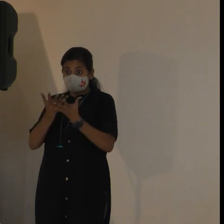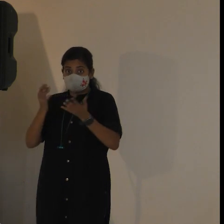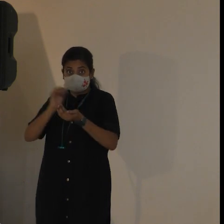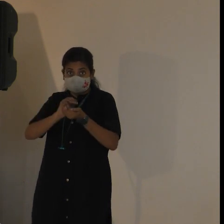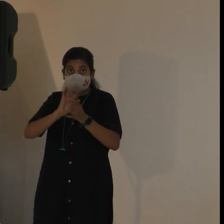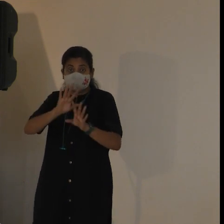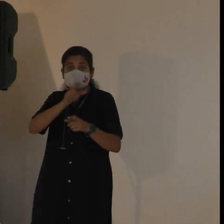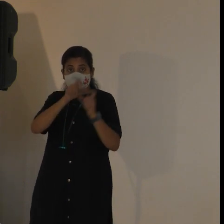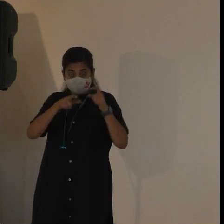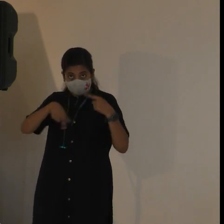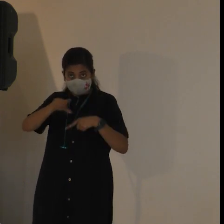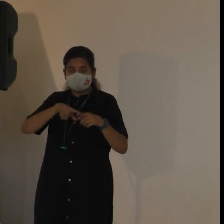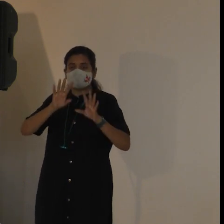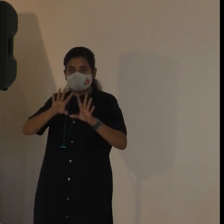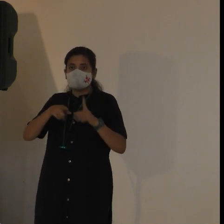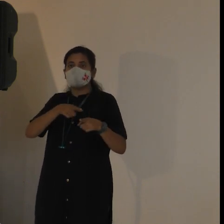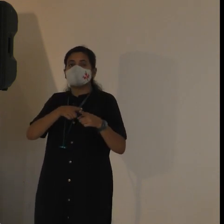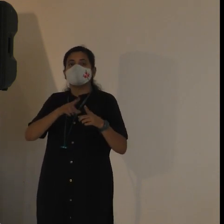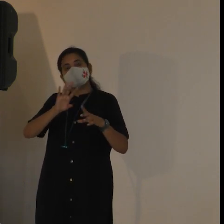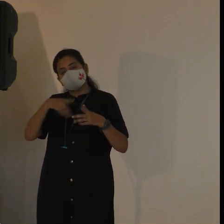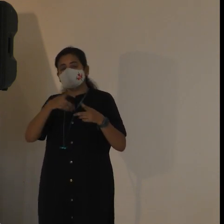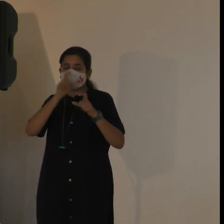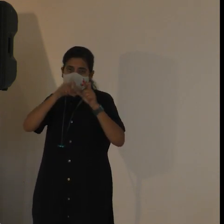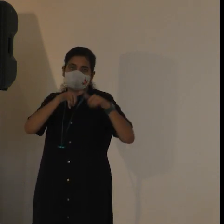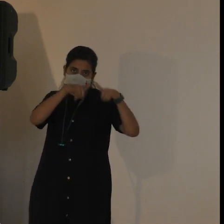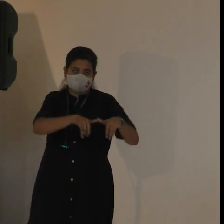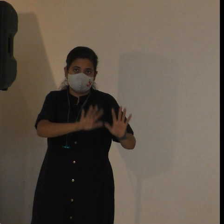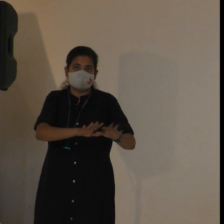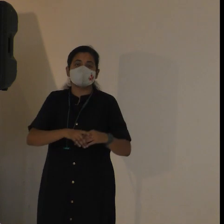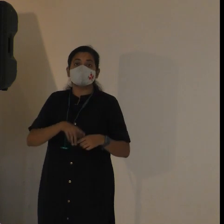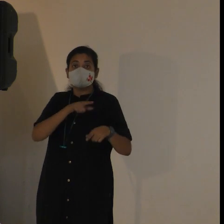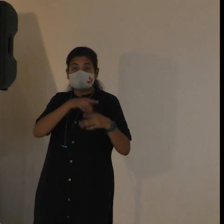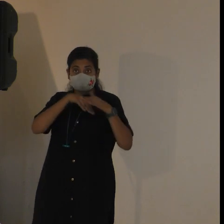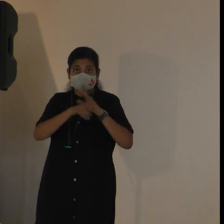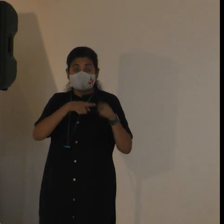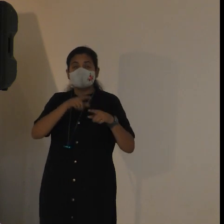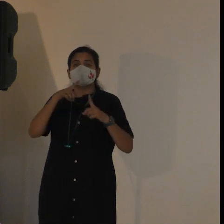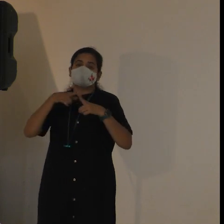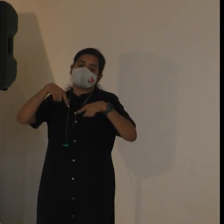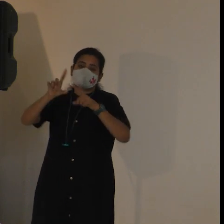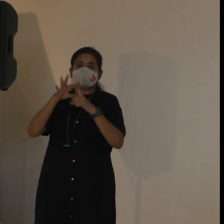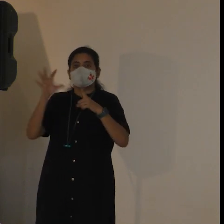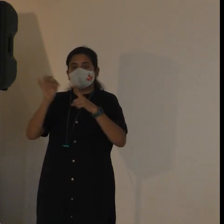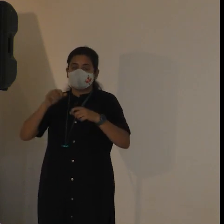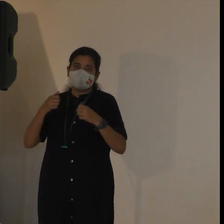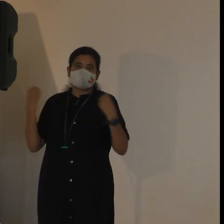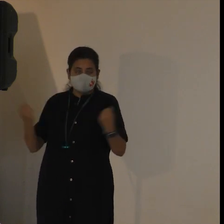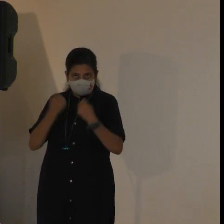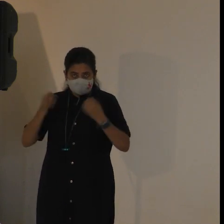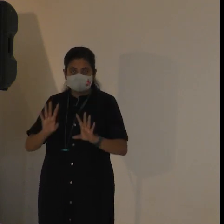also doubles up as so many other things, so they can't always be present. So in this case, these do-it-yourself activities make